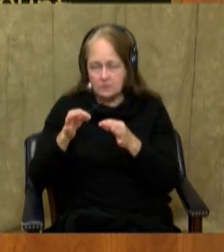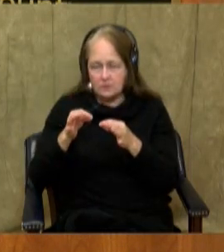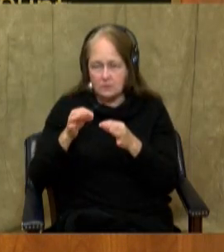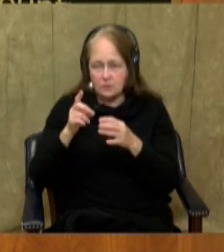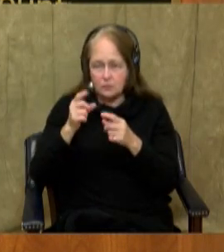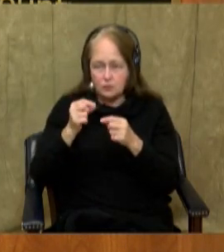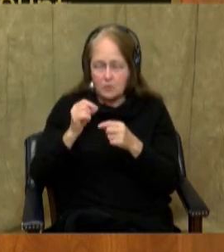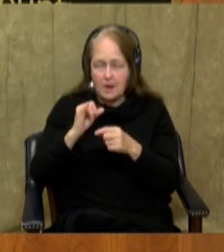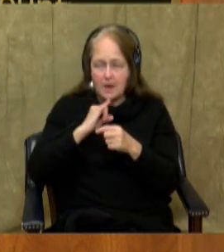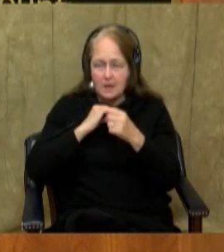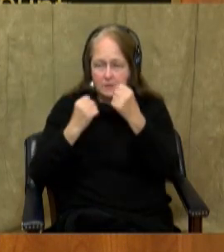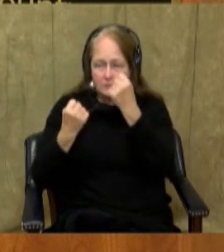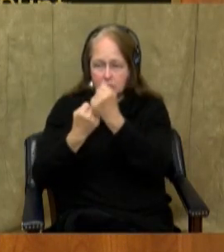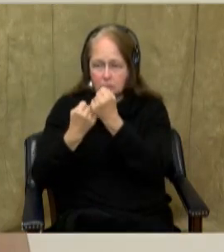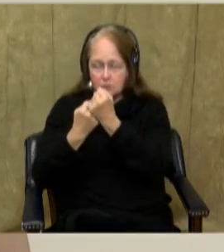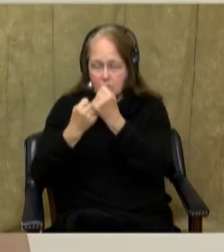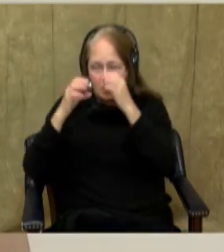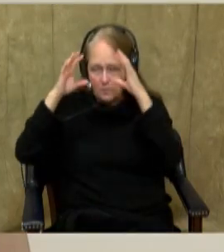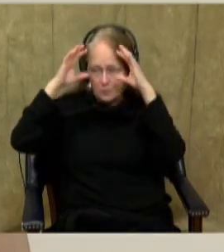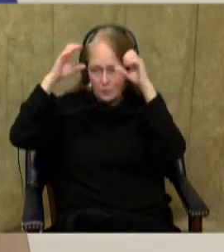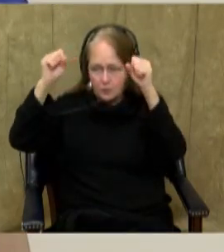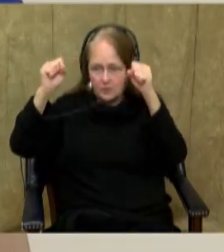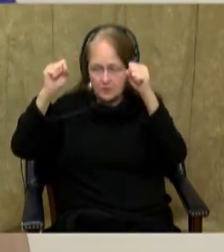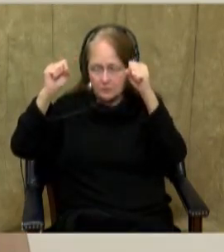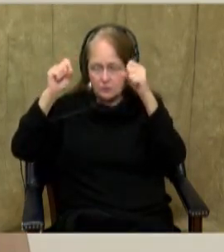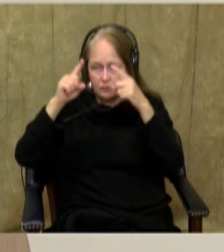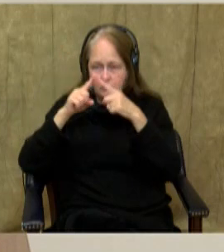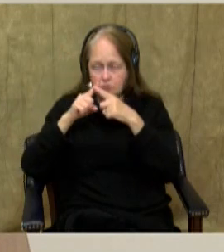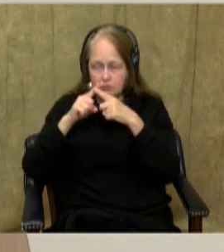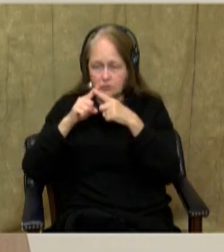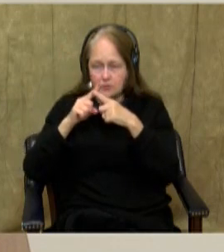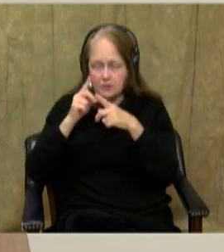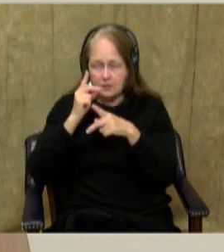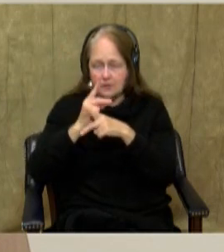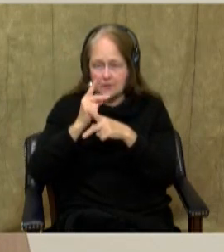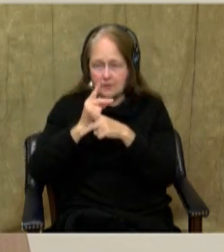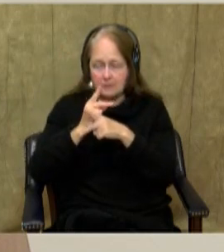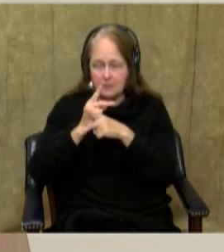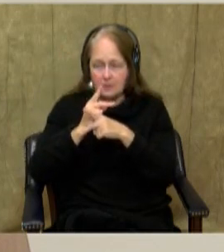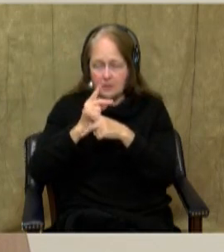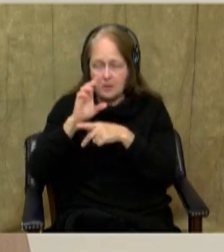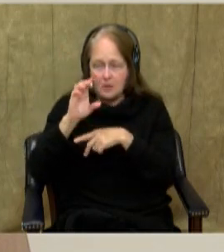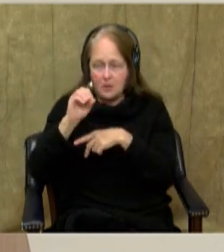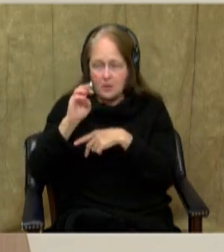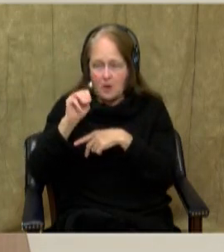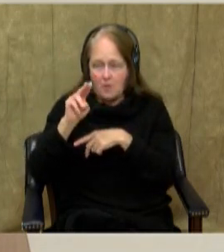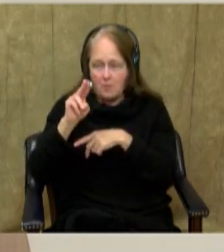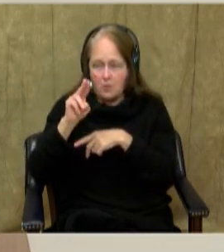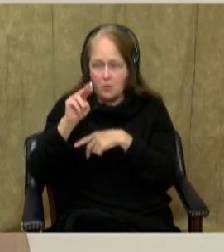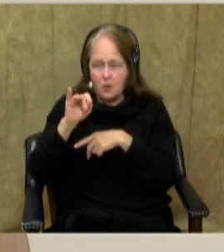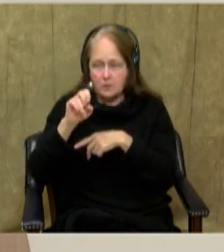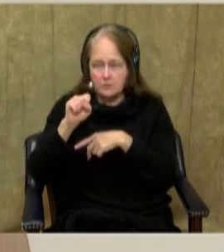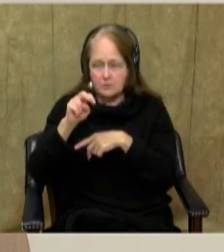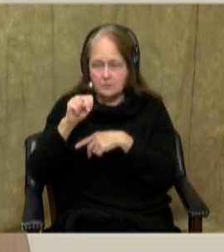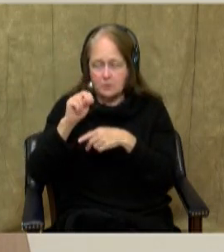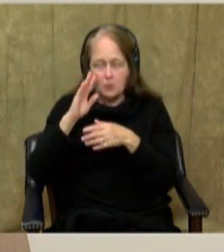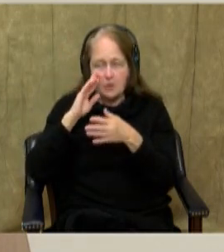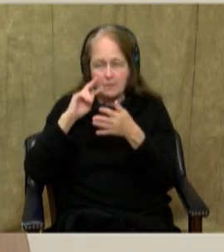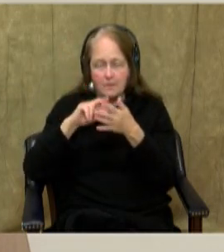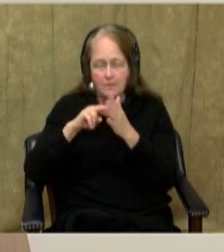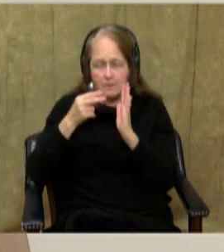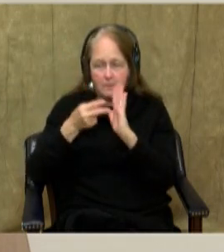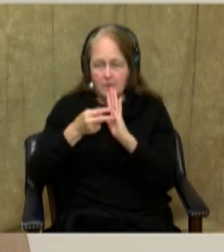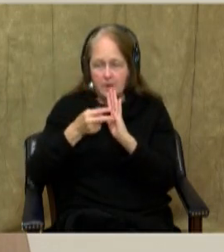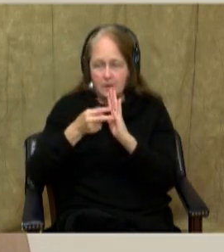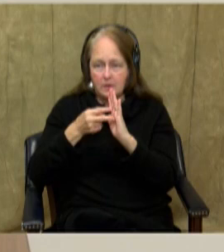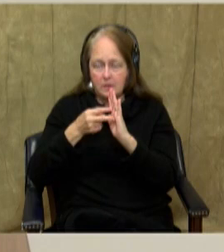do I support the president in his fight to contain communism? But that could also mean the